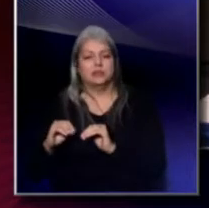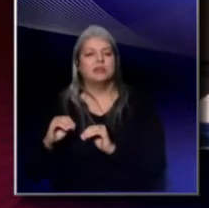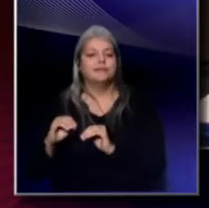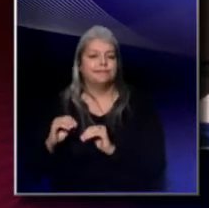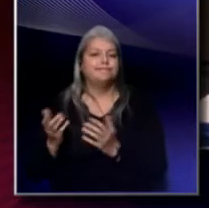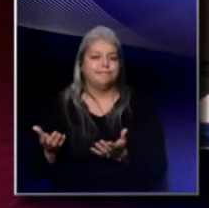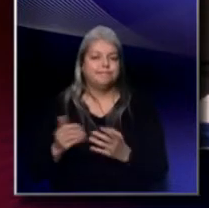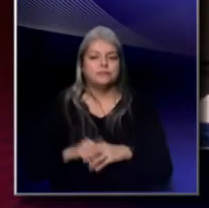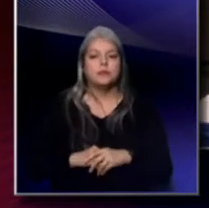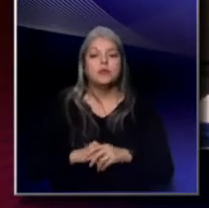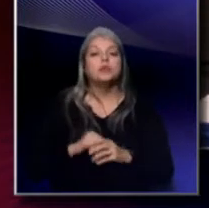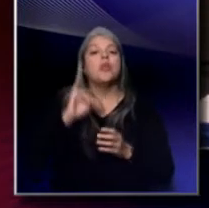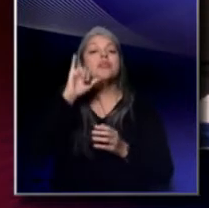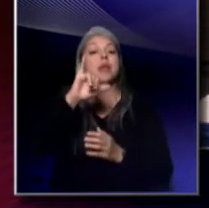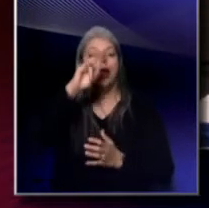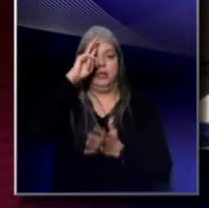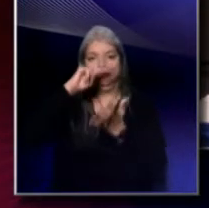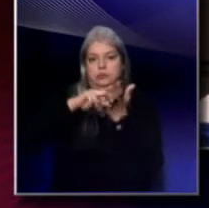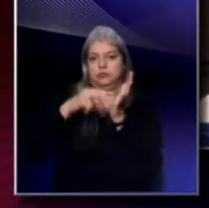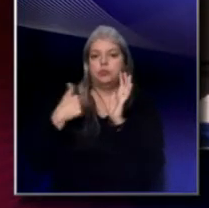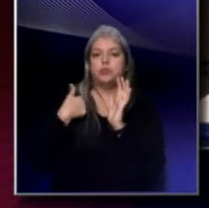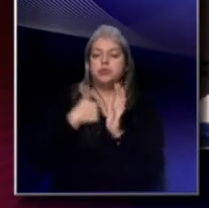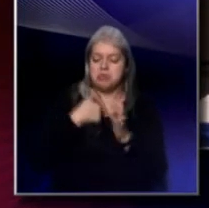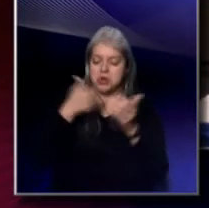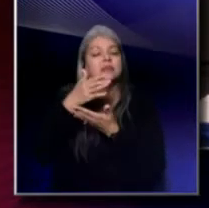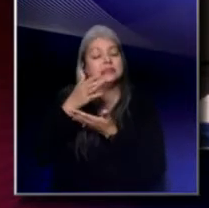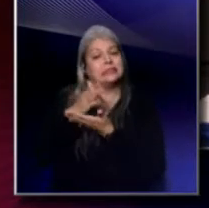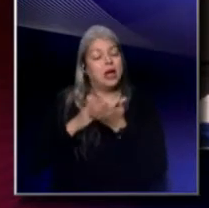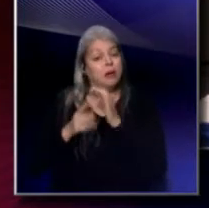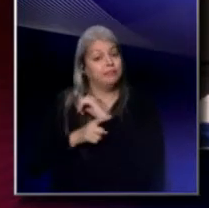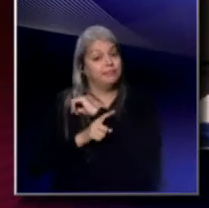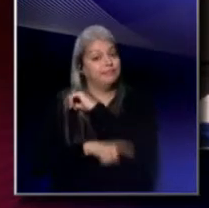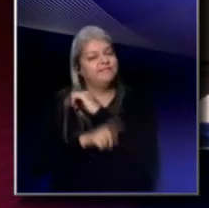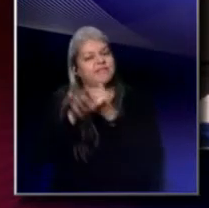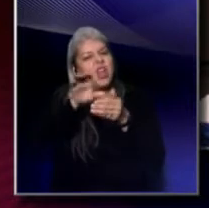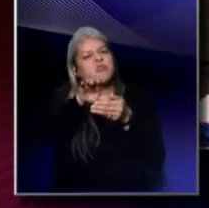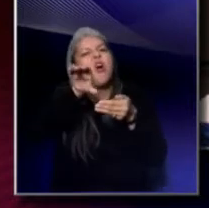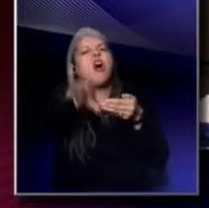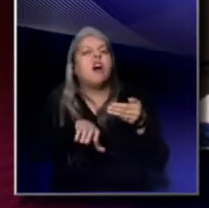the state. So that's the reason why we can't apply for this if we don't